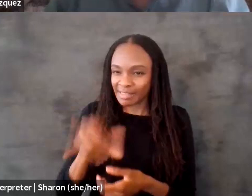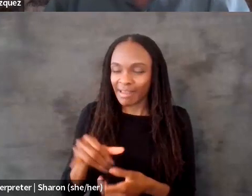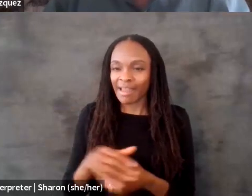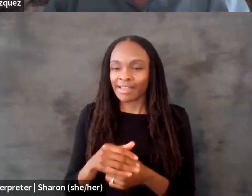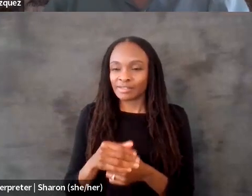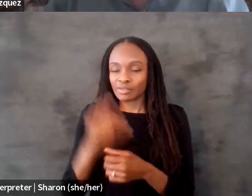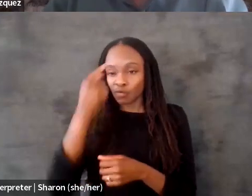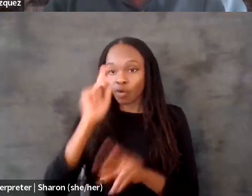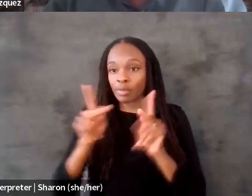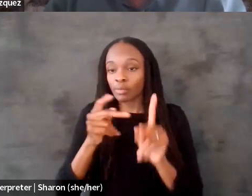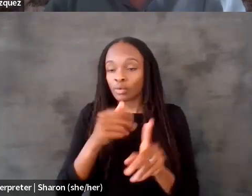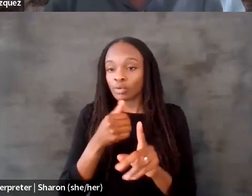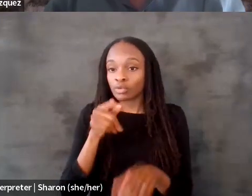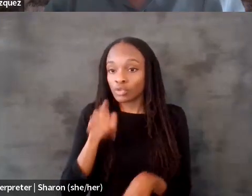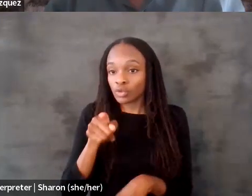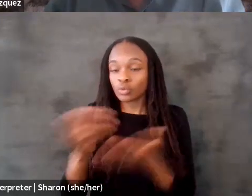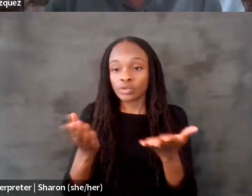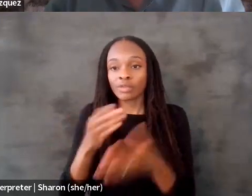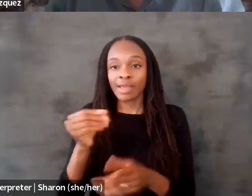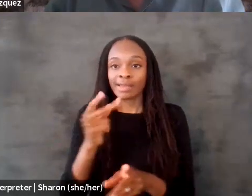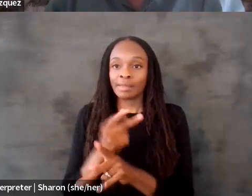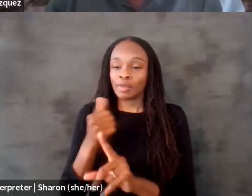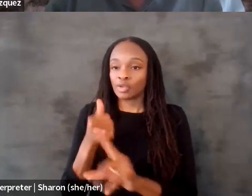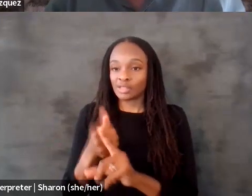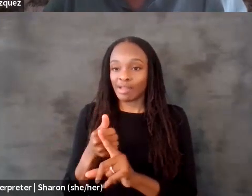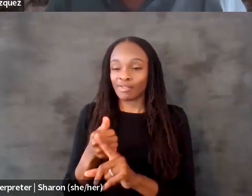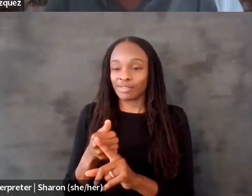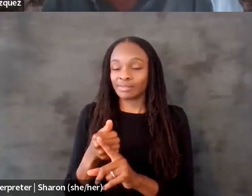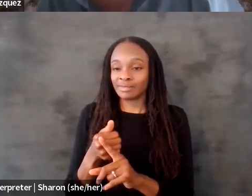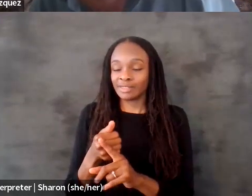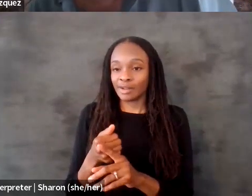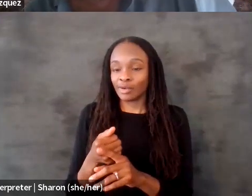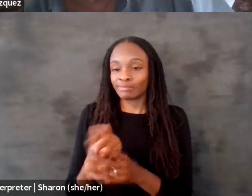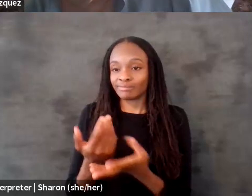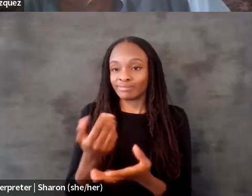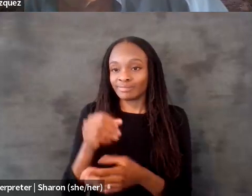serve, but also keeping yourself sane in the process.